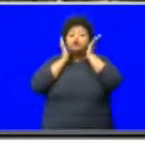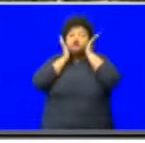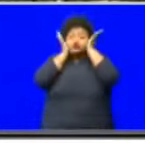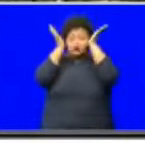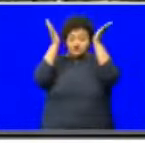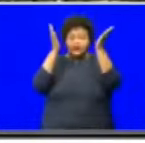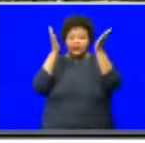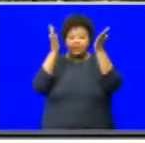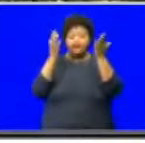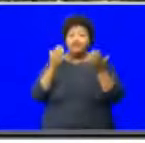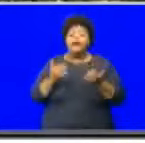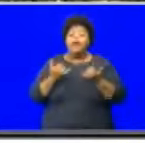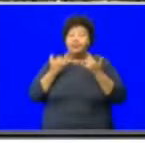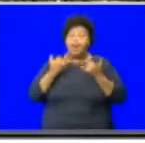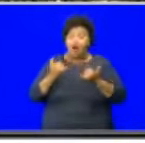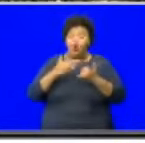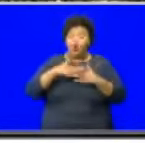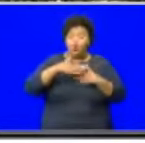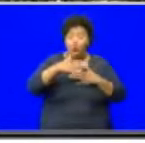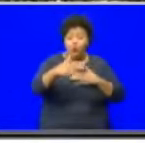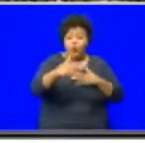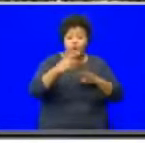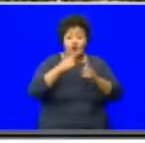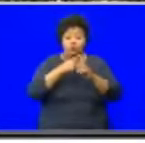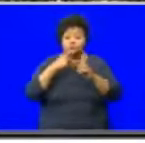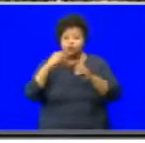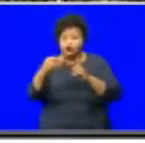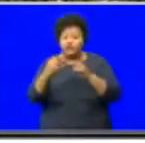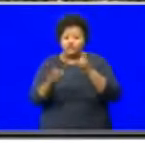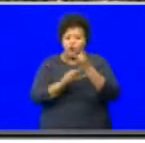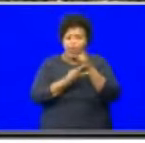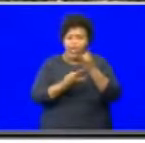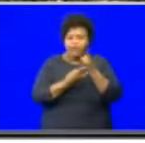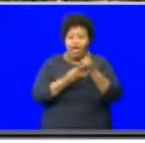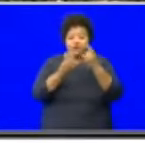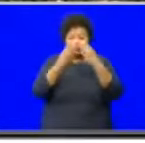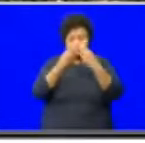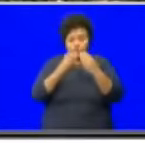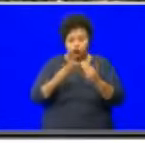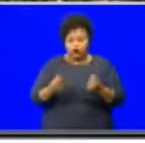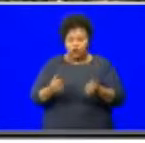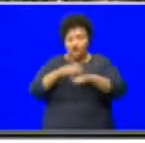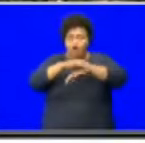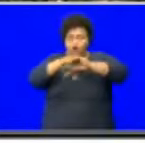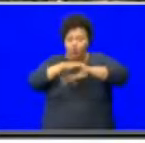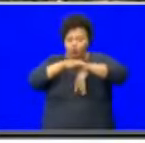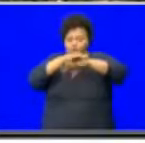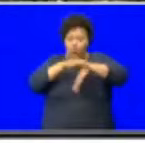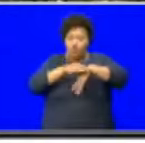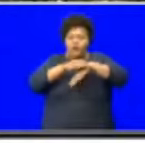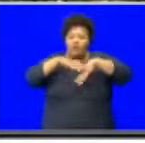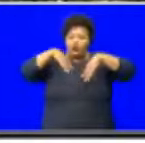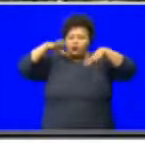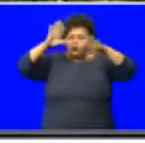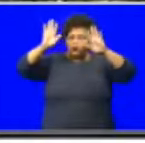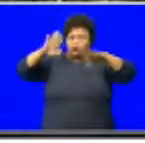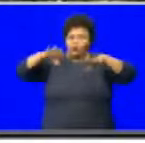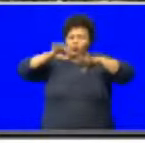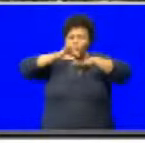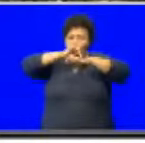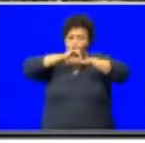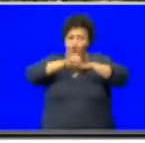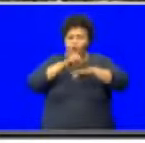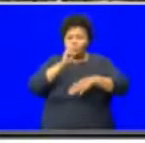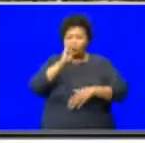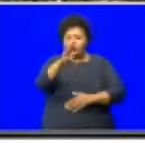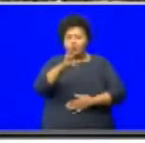So the decisions might need to be made in terms of actually introducing this vaccine. But the recommendation at the moment